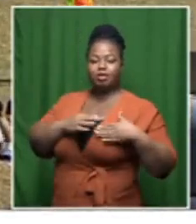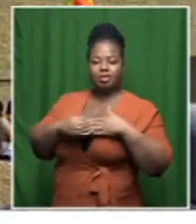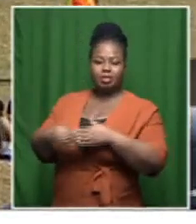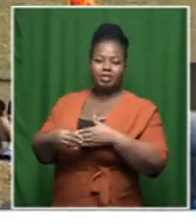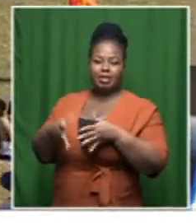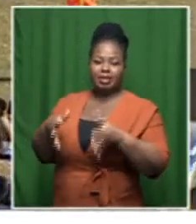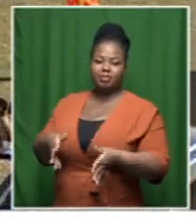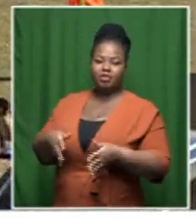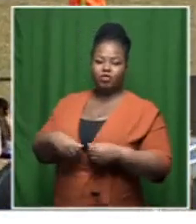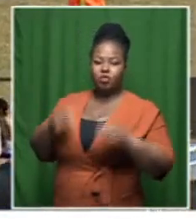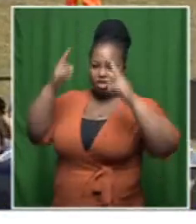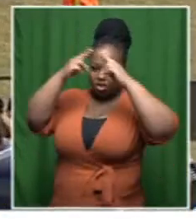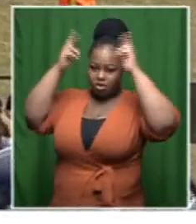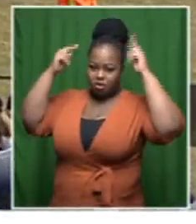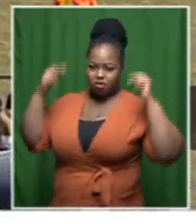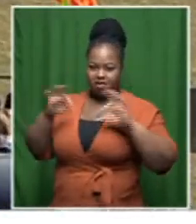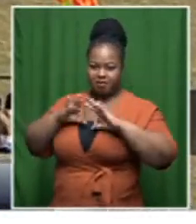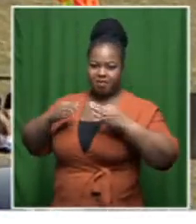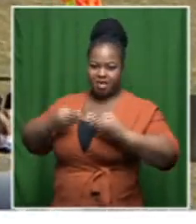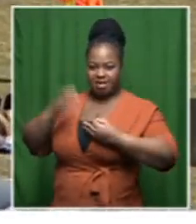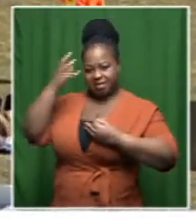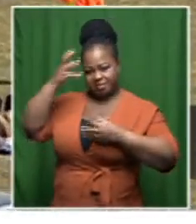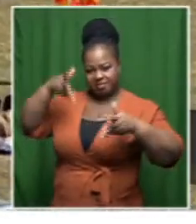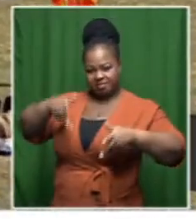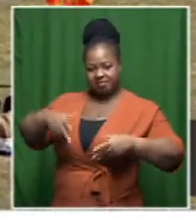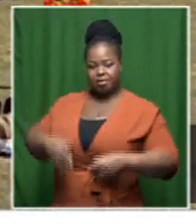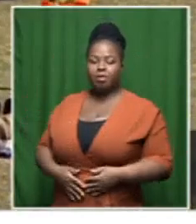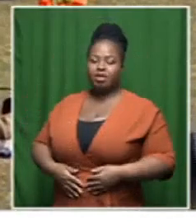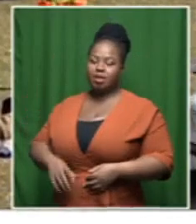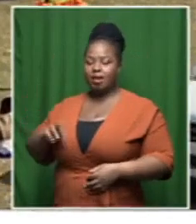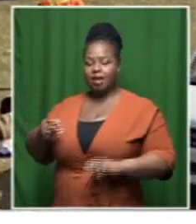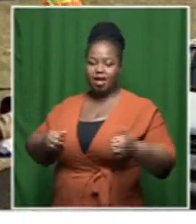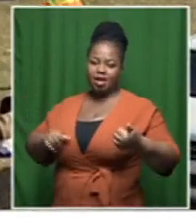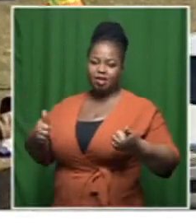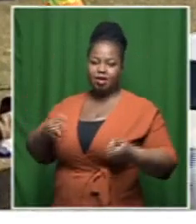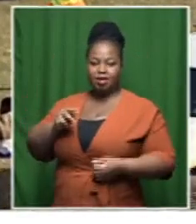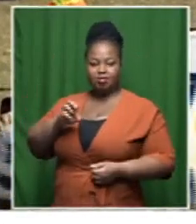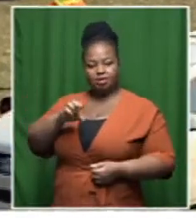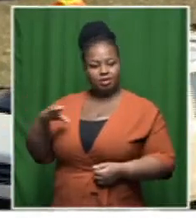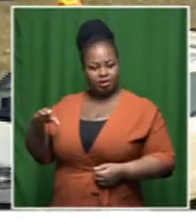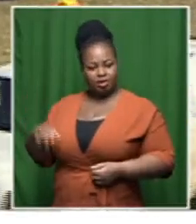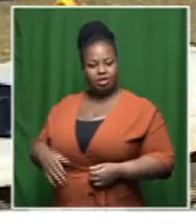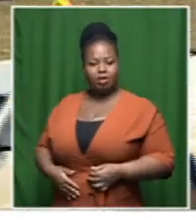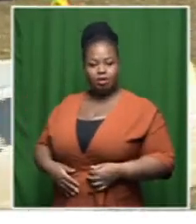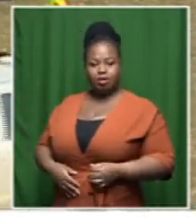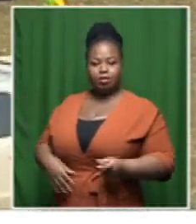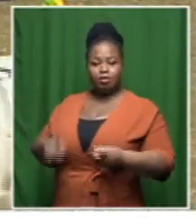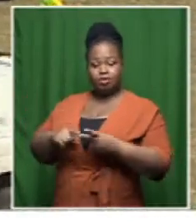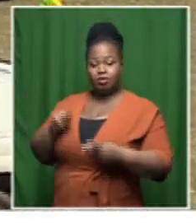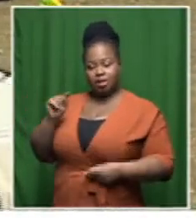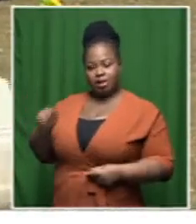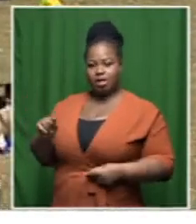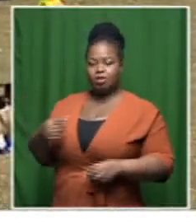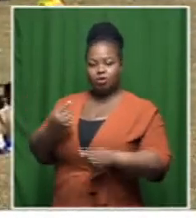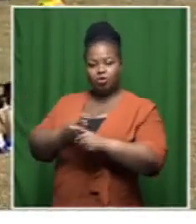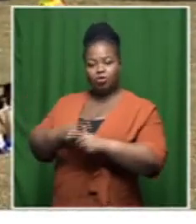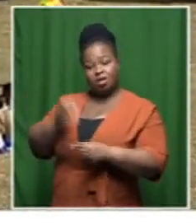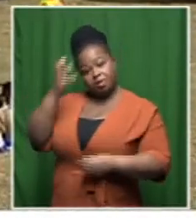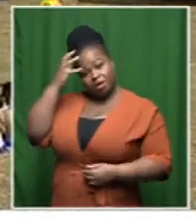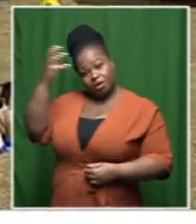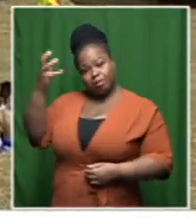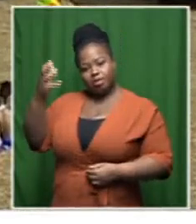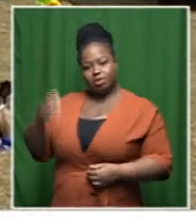in the royal family. So we're expecting him and other MECs, of course. Then we have some dignitaries like Amakosi. As I